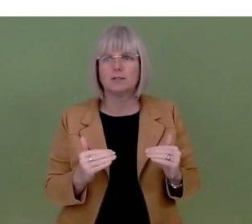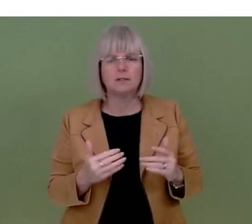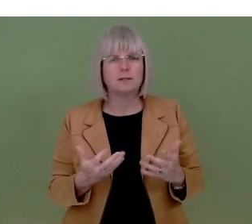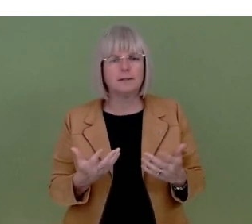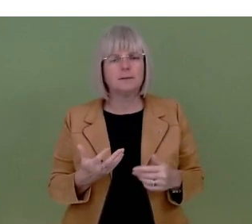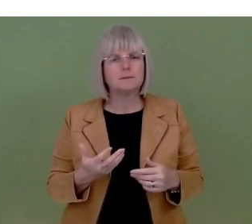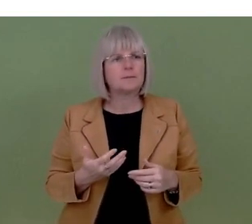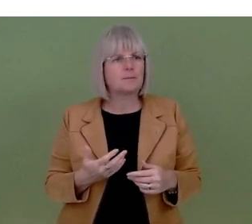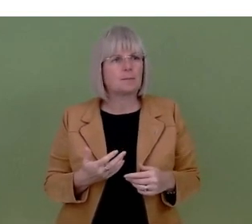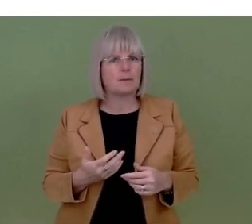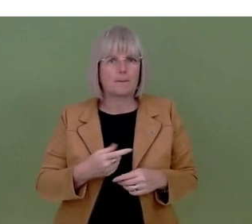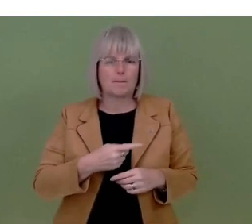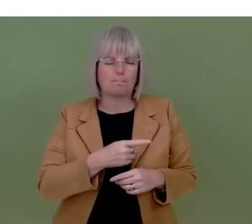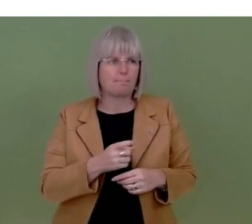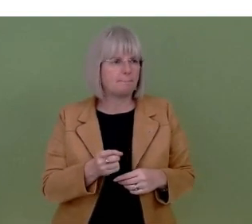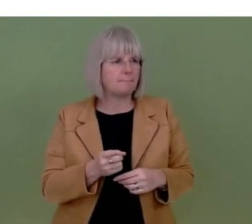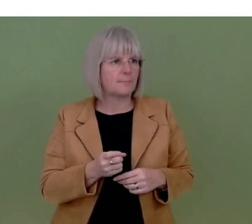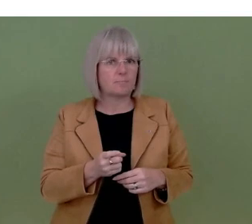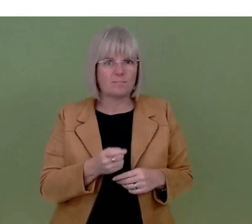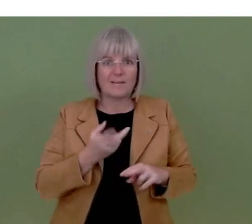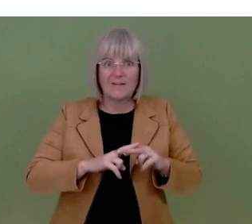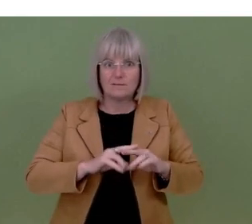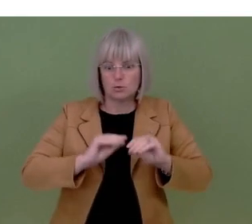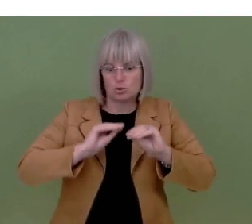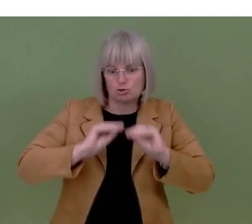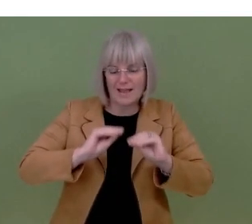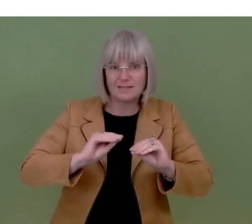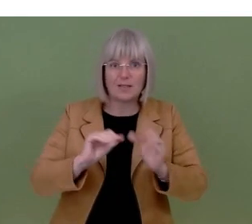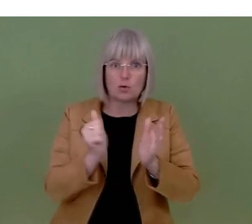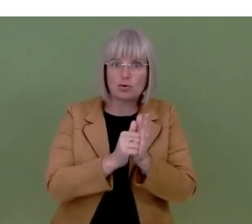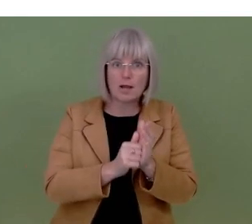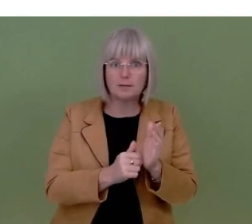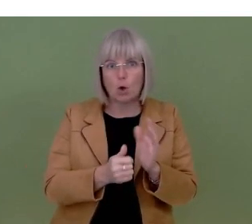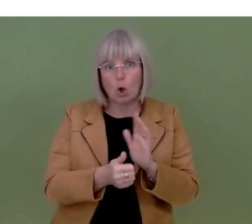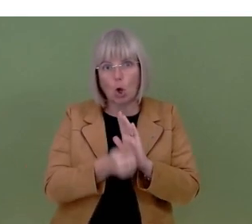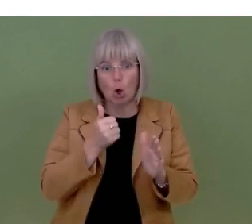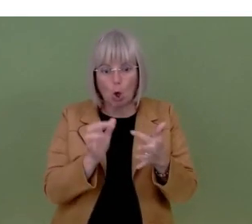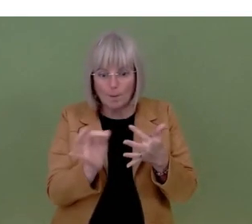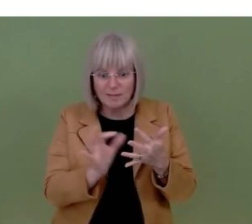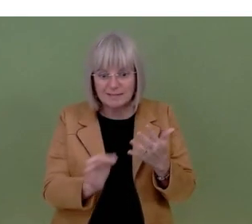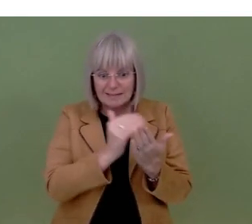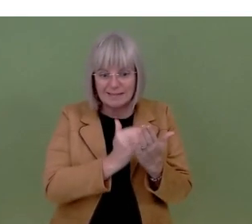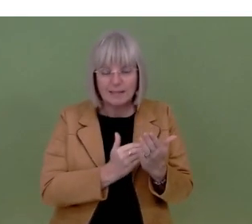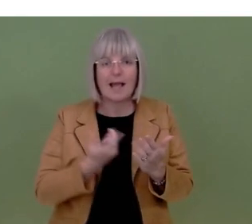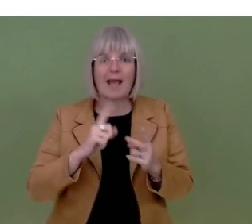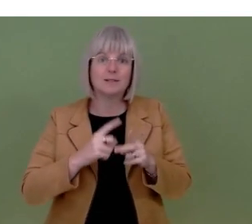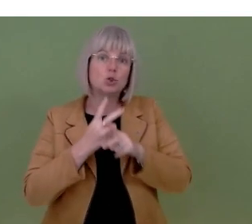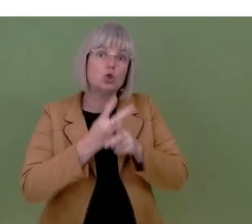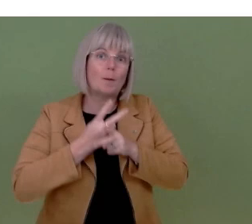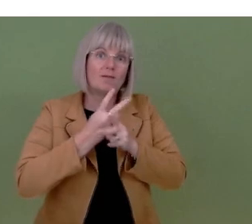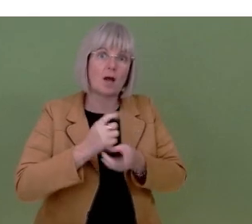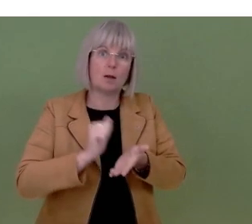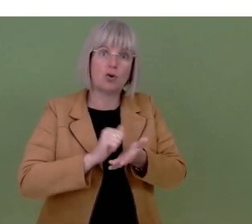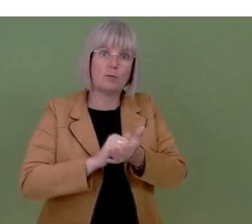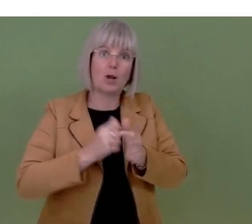up, exactly like Paul says, as long as they're trained in the right competencies and supervised appropriately by a qualified psychological professional. I think there